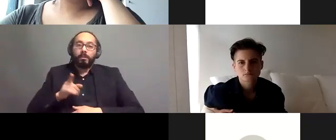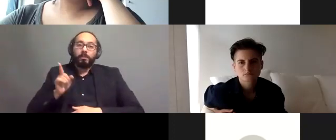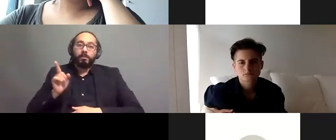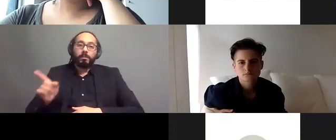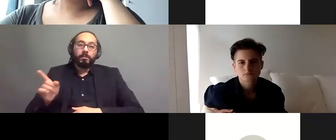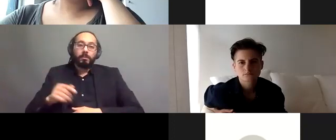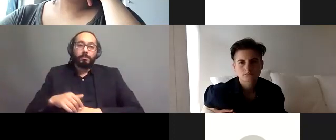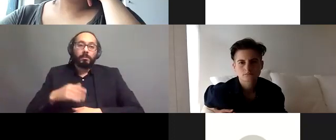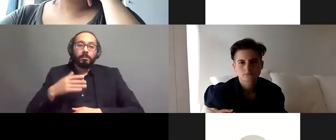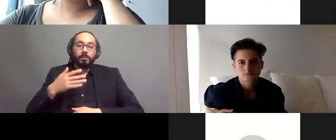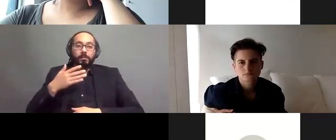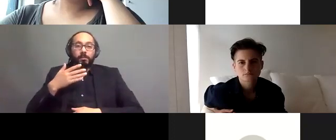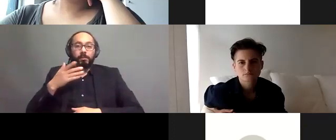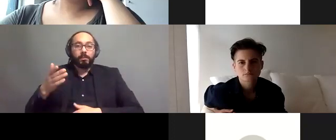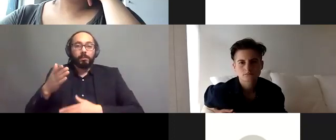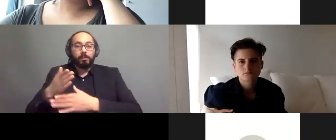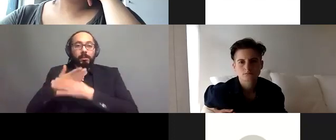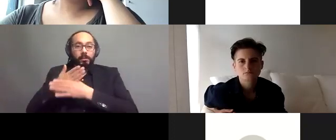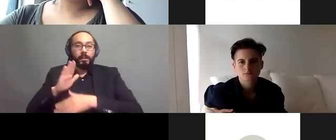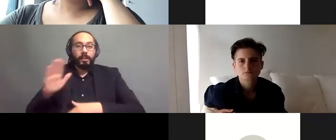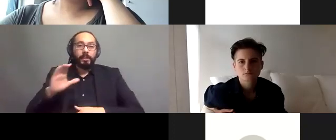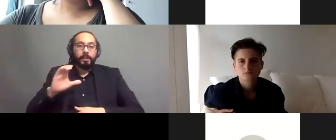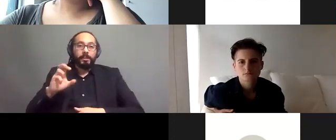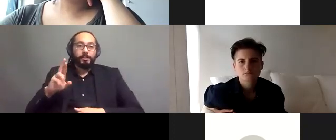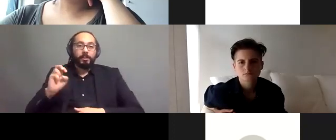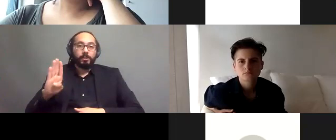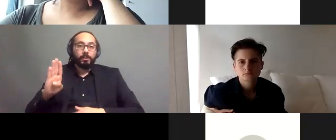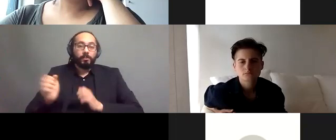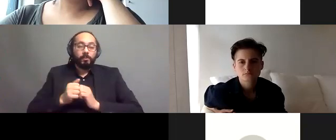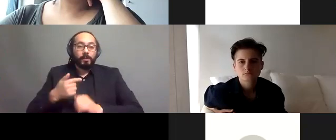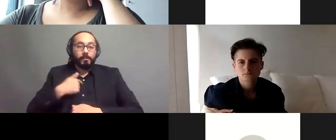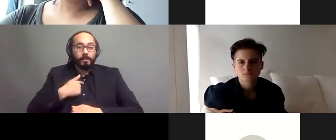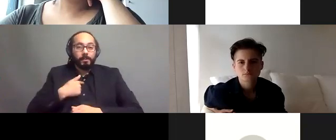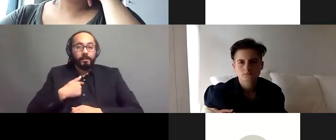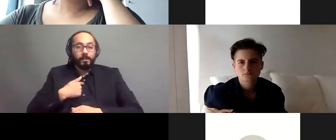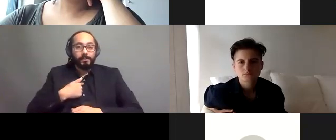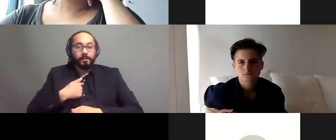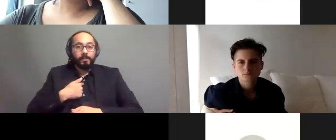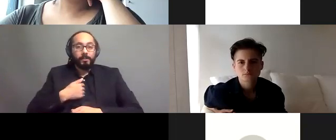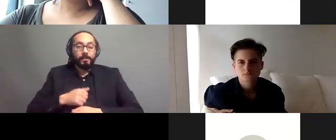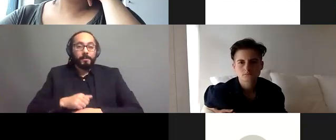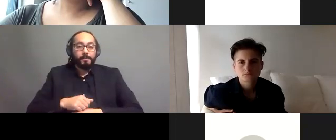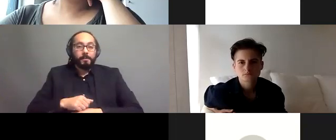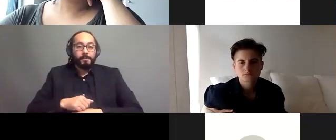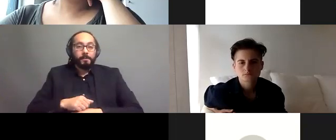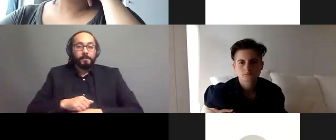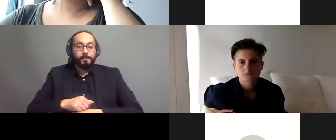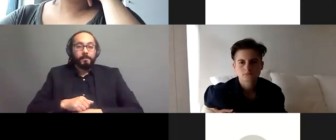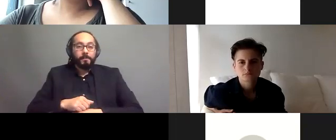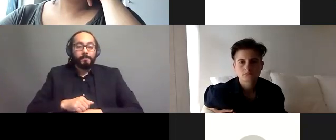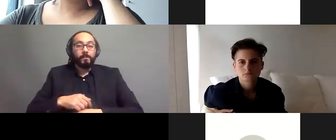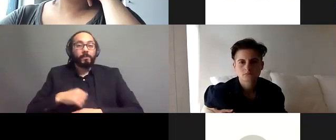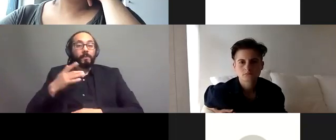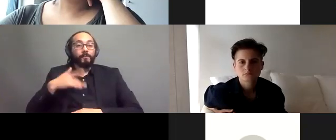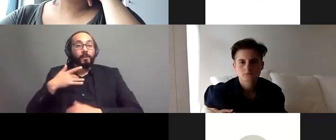and thankfully shared his CERB with me. Yeah, so that was, I think with this